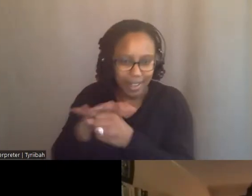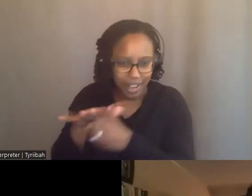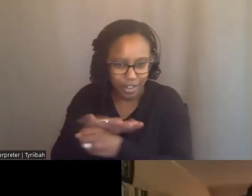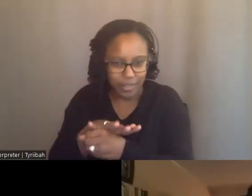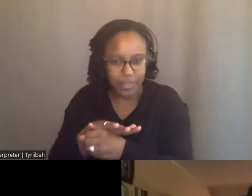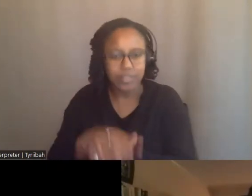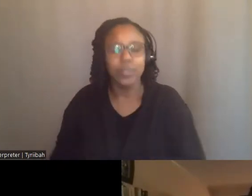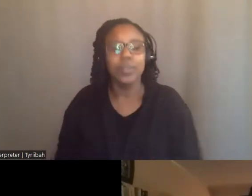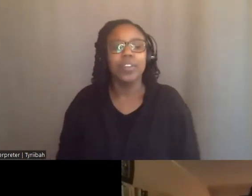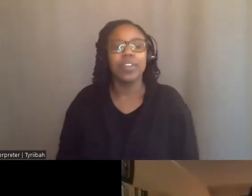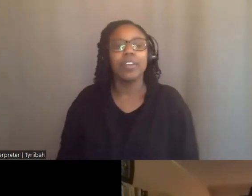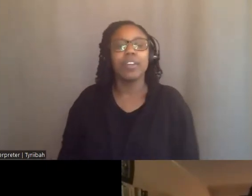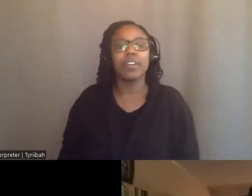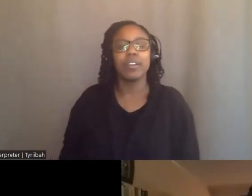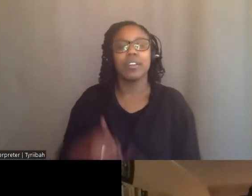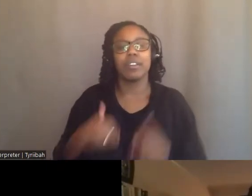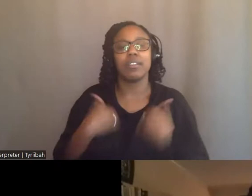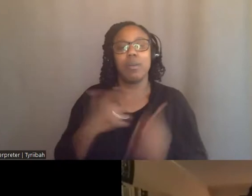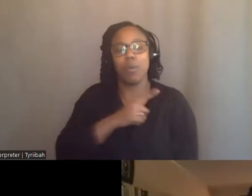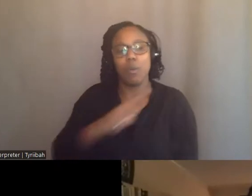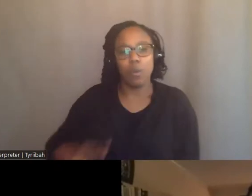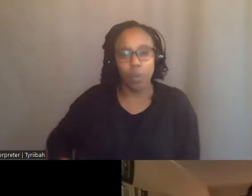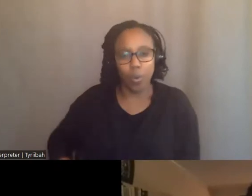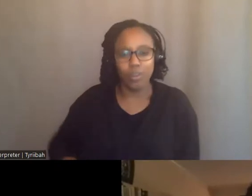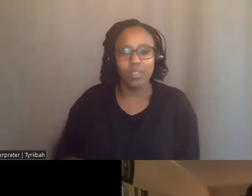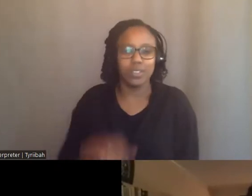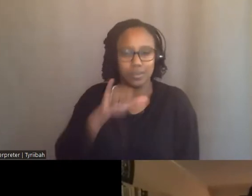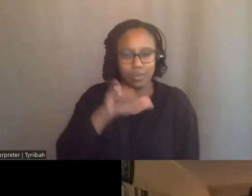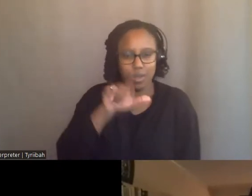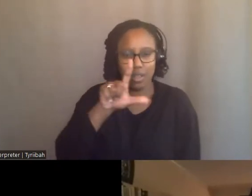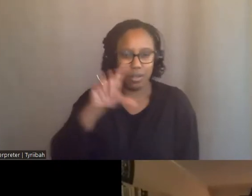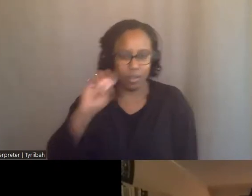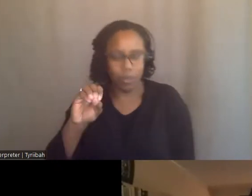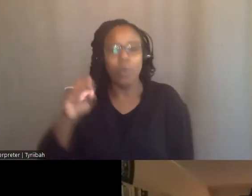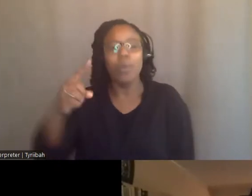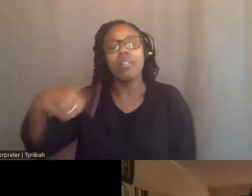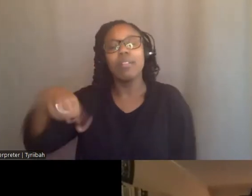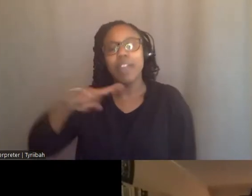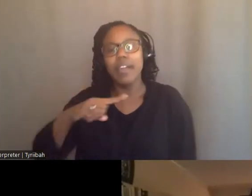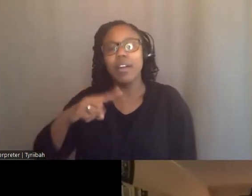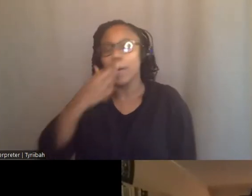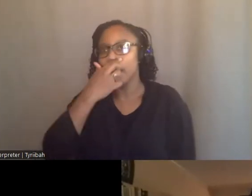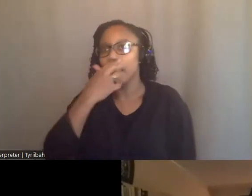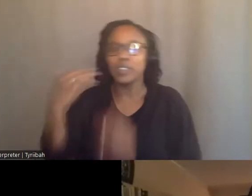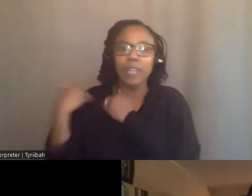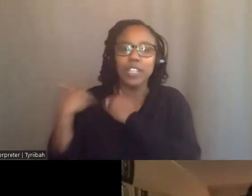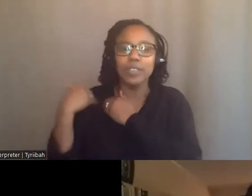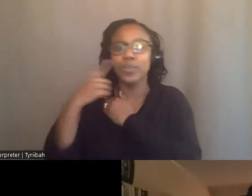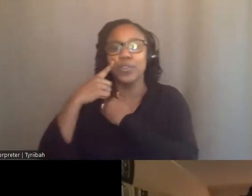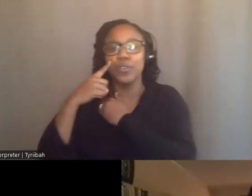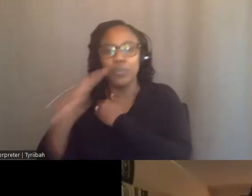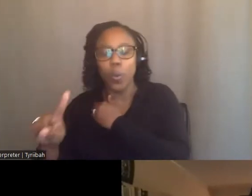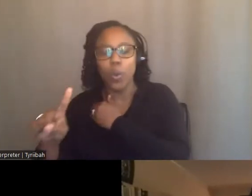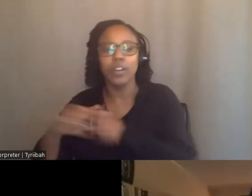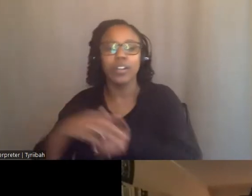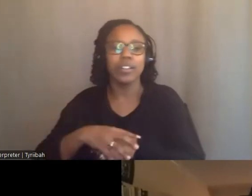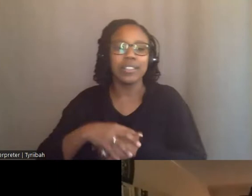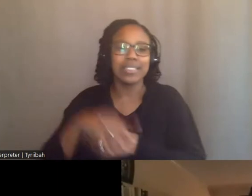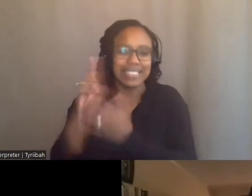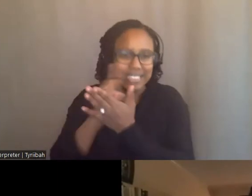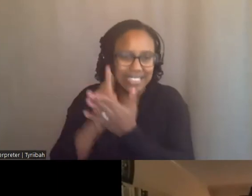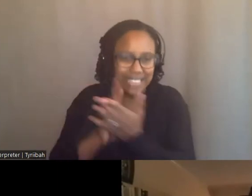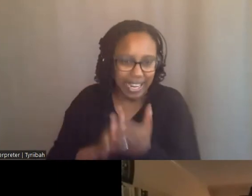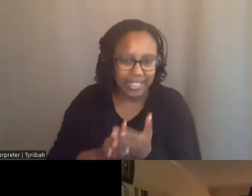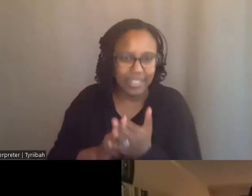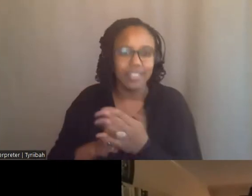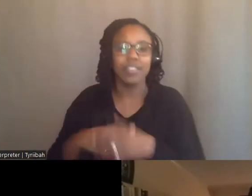rights, something that we take for granted and that we see everywhere in a hospital the world